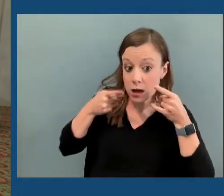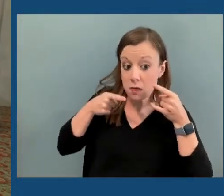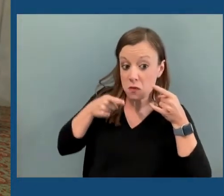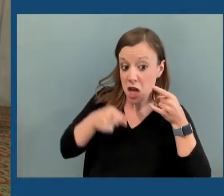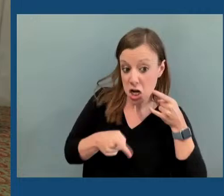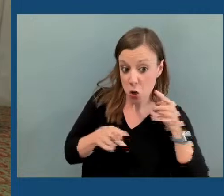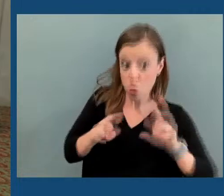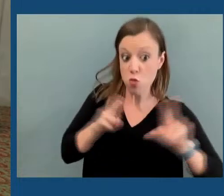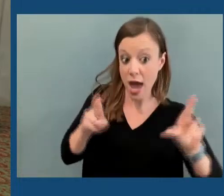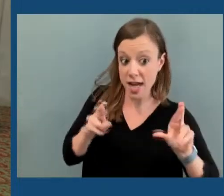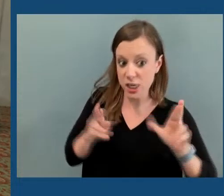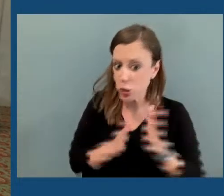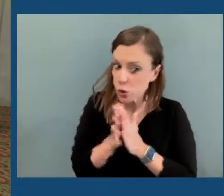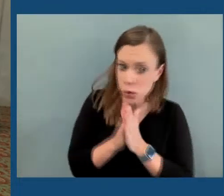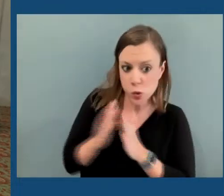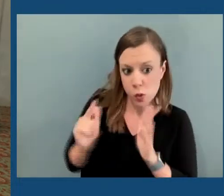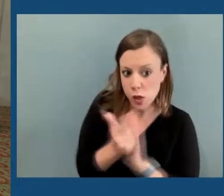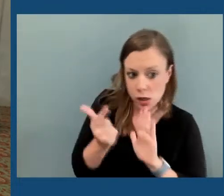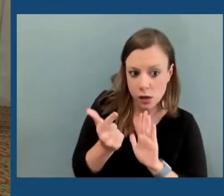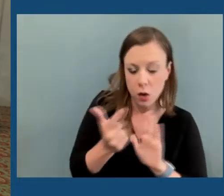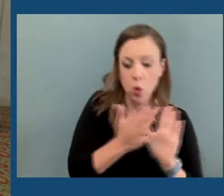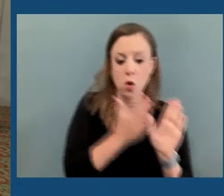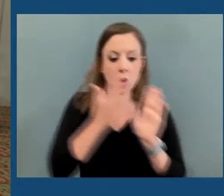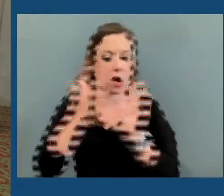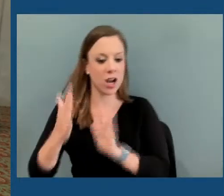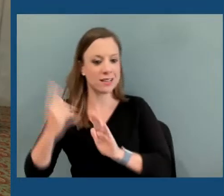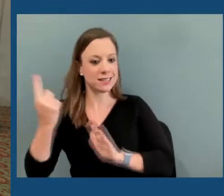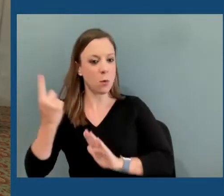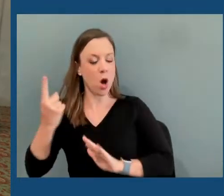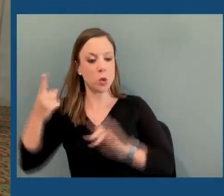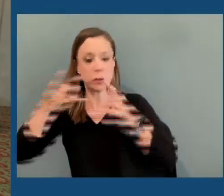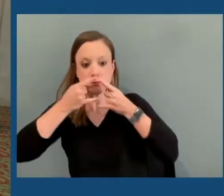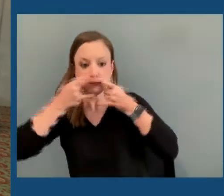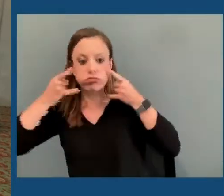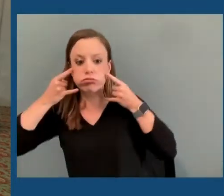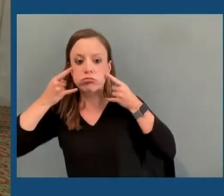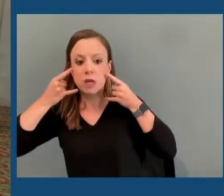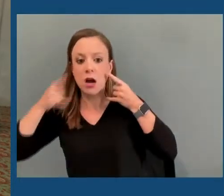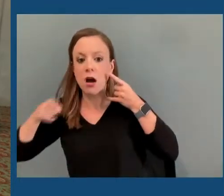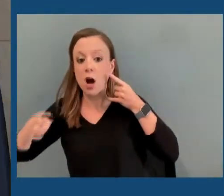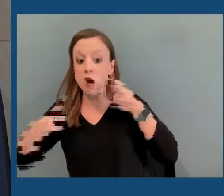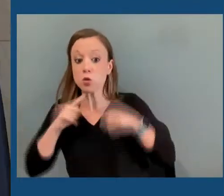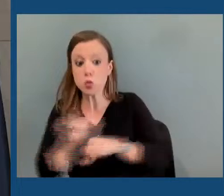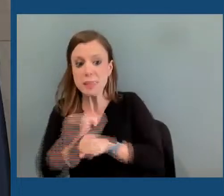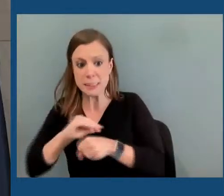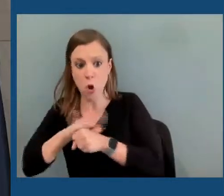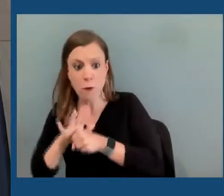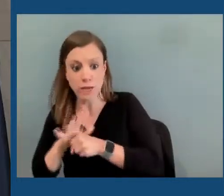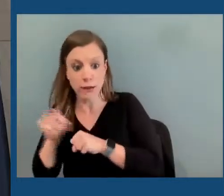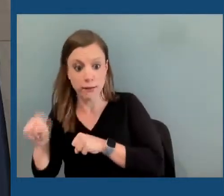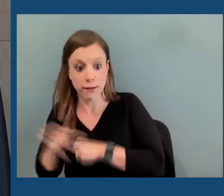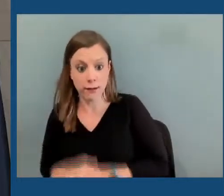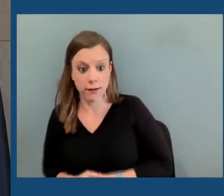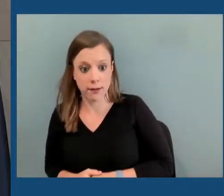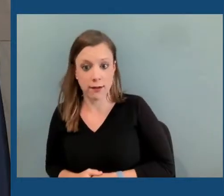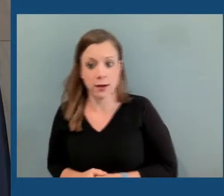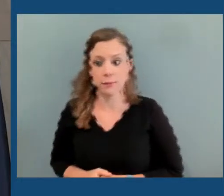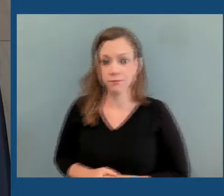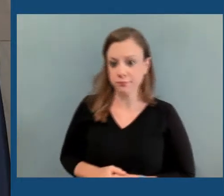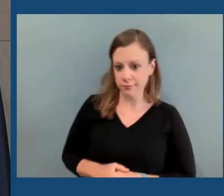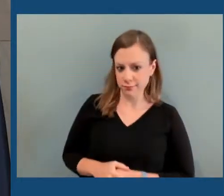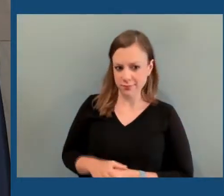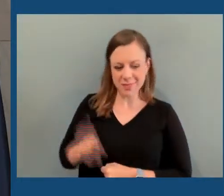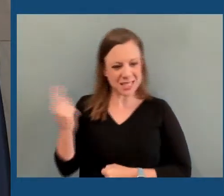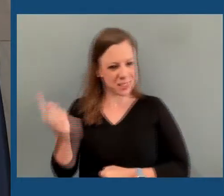afraid of getting COVID or they're just worried about being identified in the protest? Someone who is afraid of